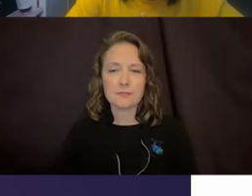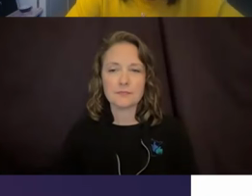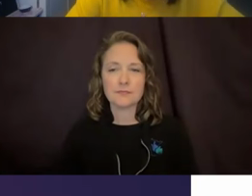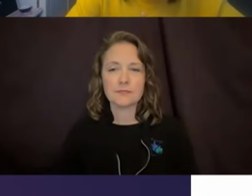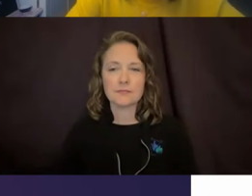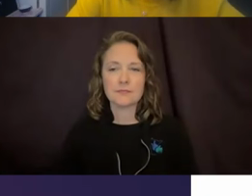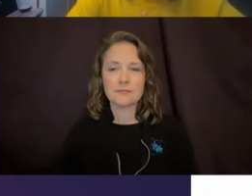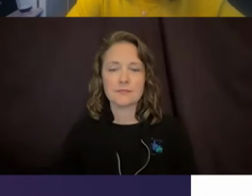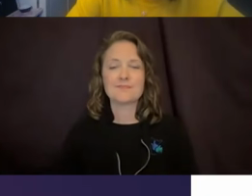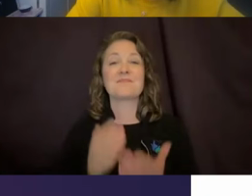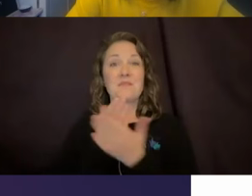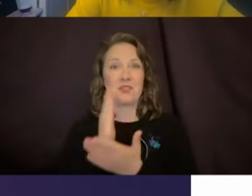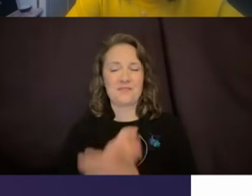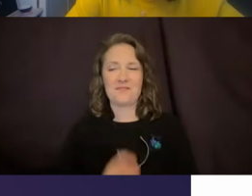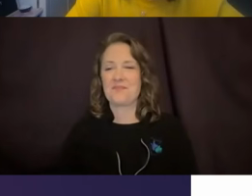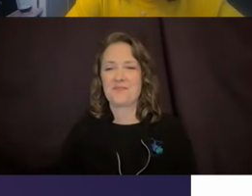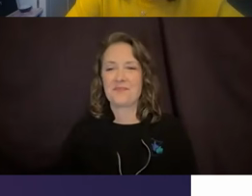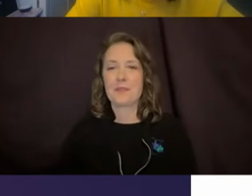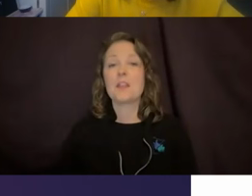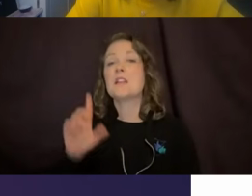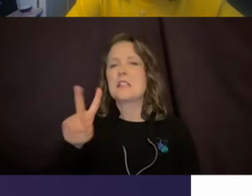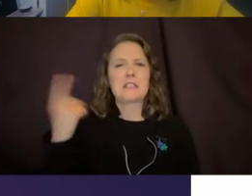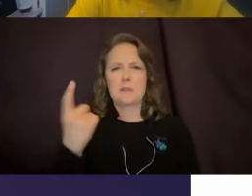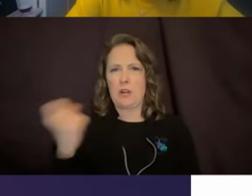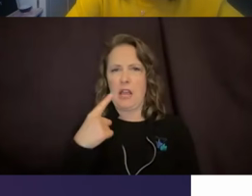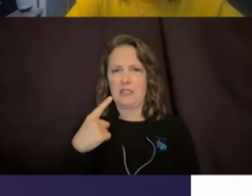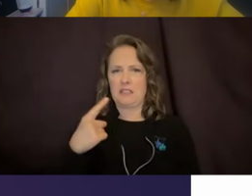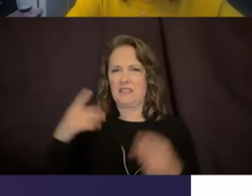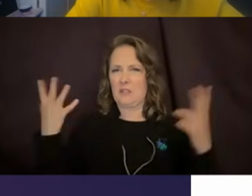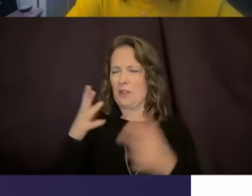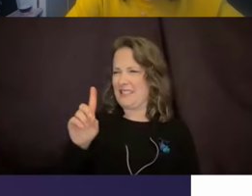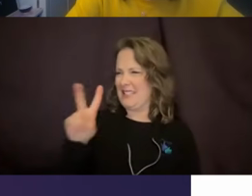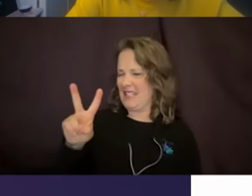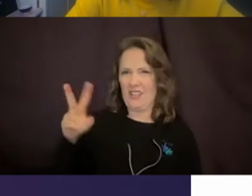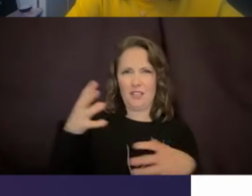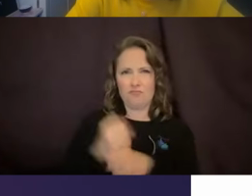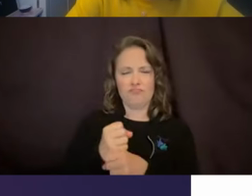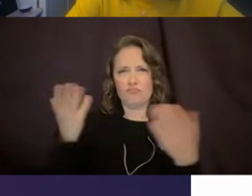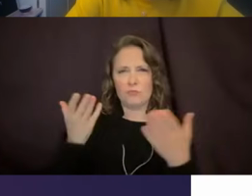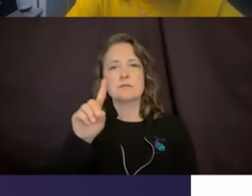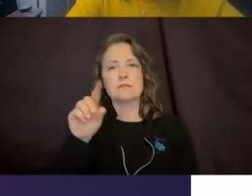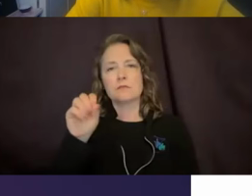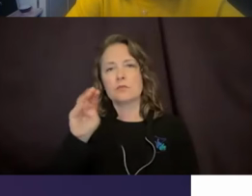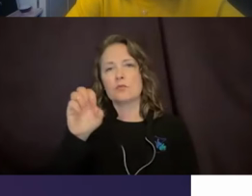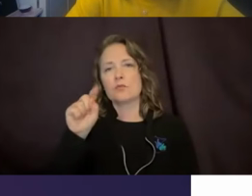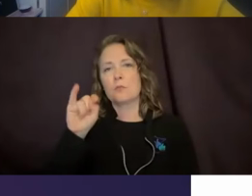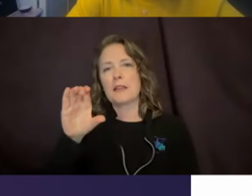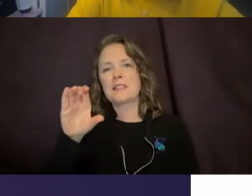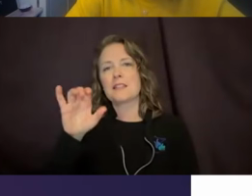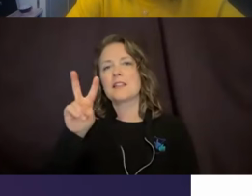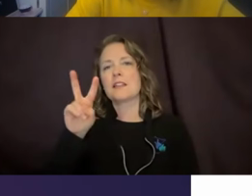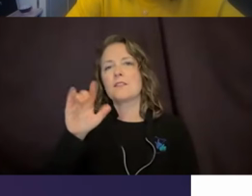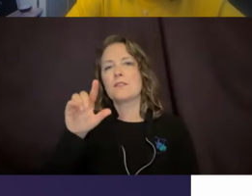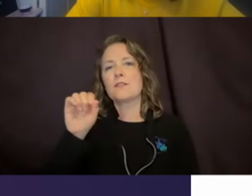all right. So DV, someone asked what's DV? DV is an acronym for domestic violence. So thank you for that